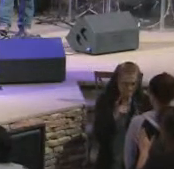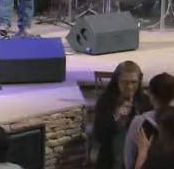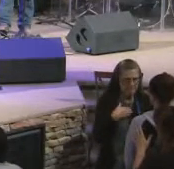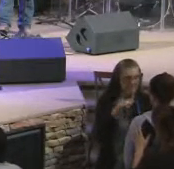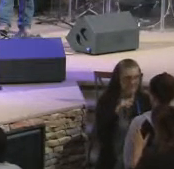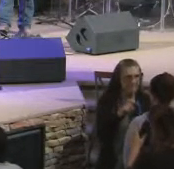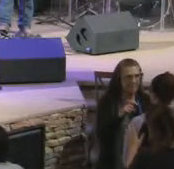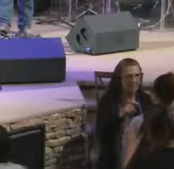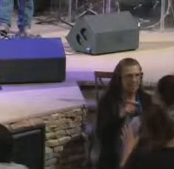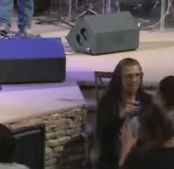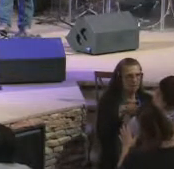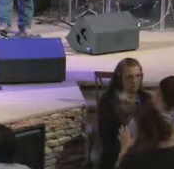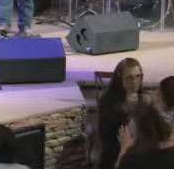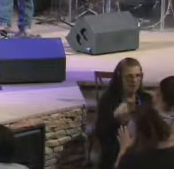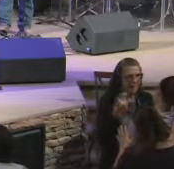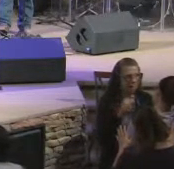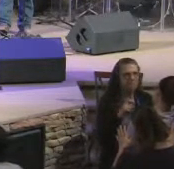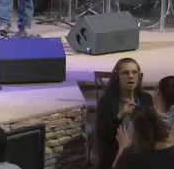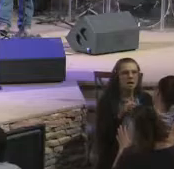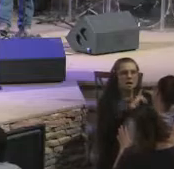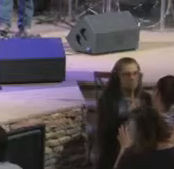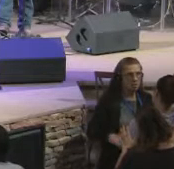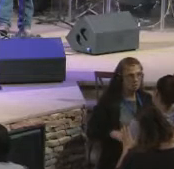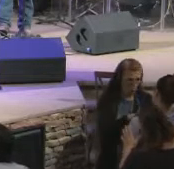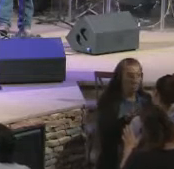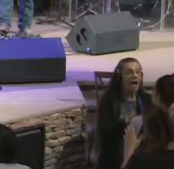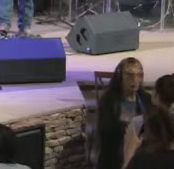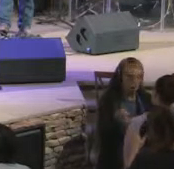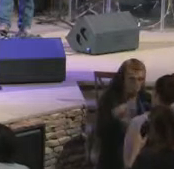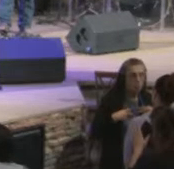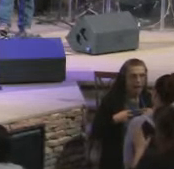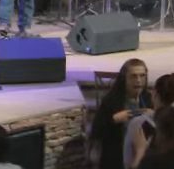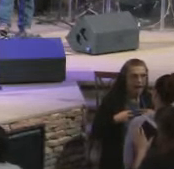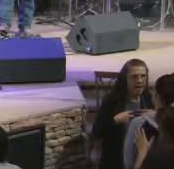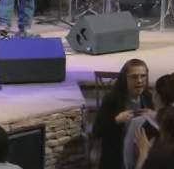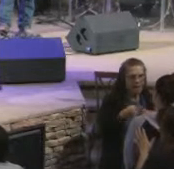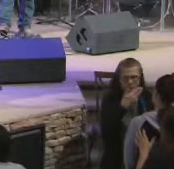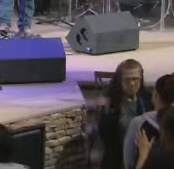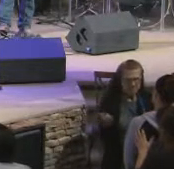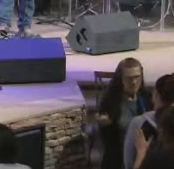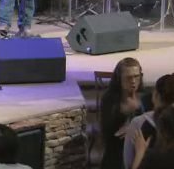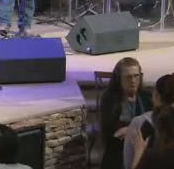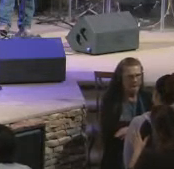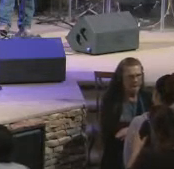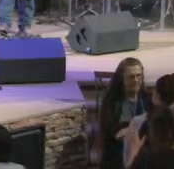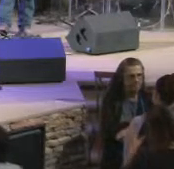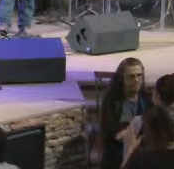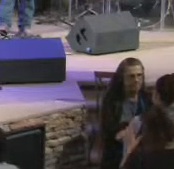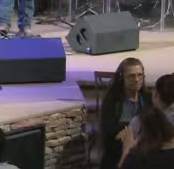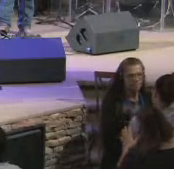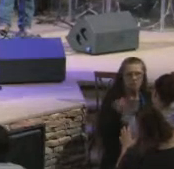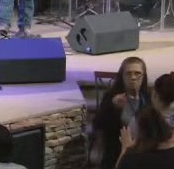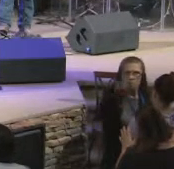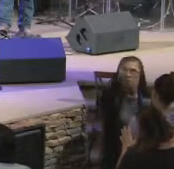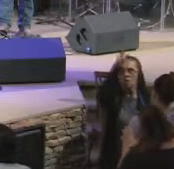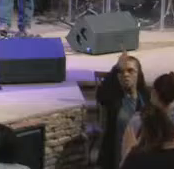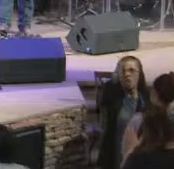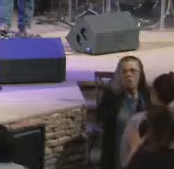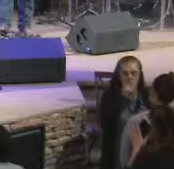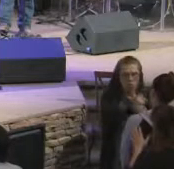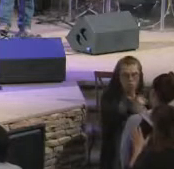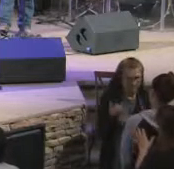God. You will cause them to have a better day, a better life. You will take that burden and make it your own. So, Father God, right now in